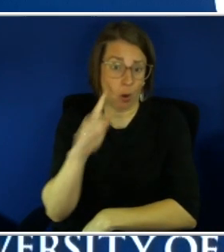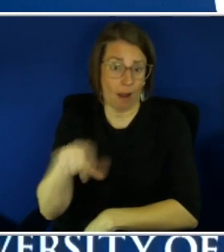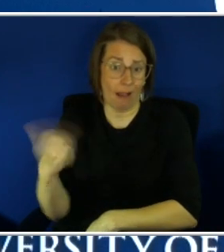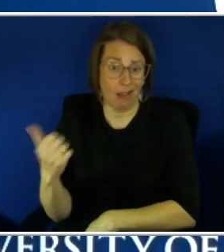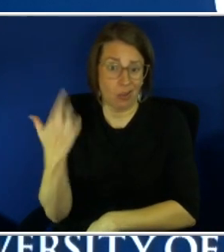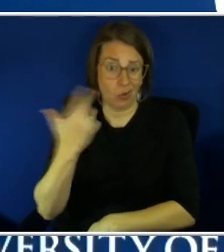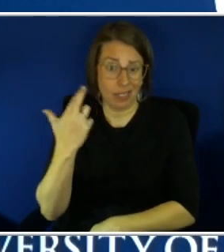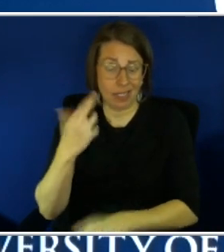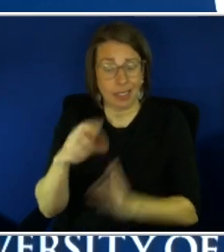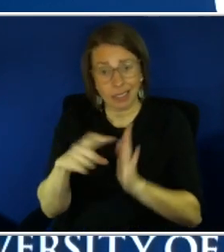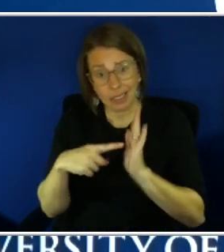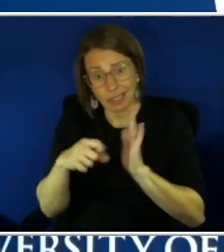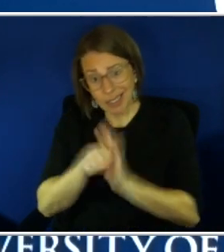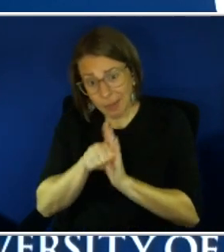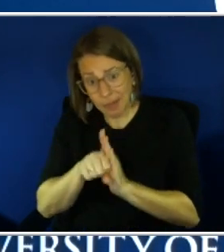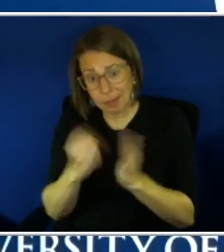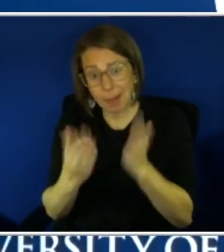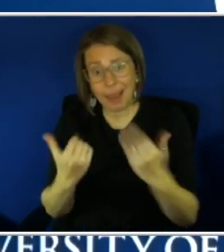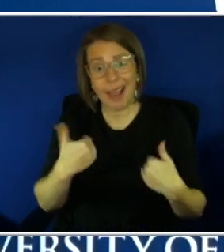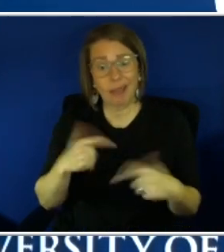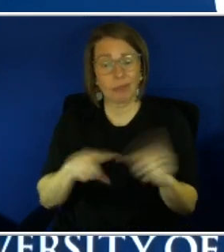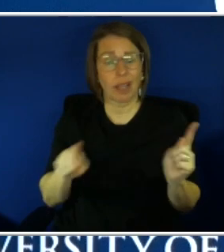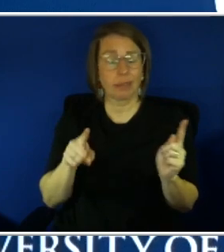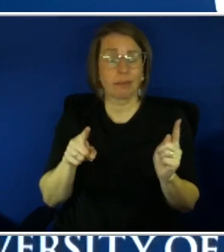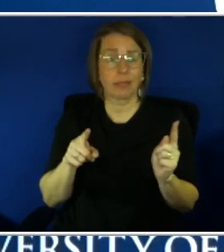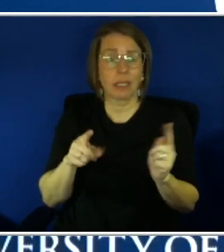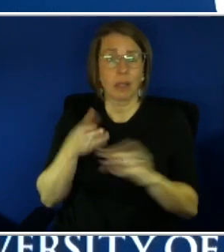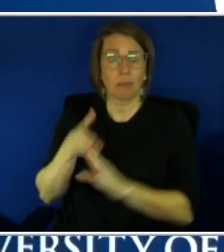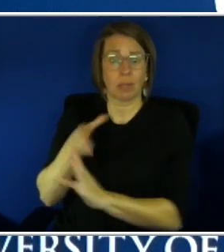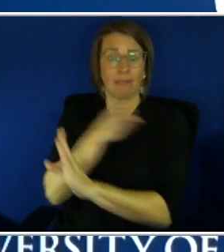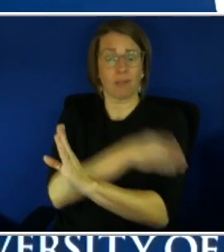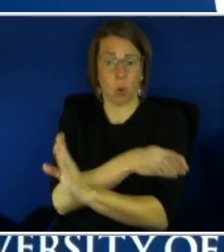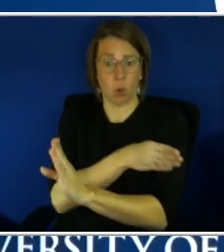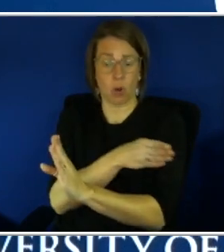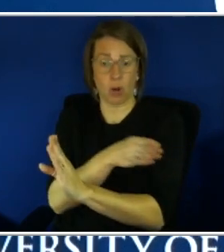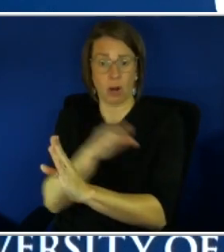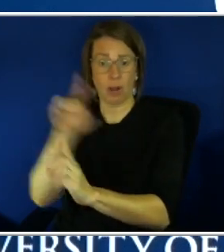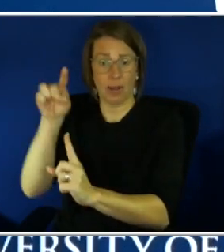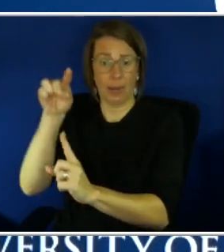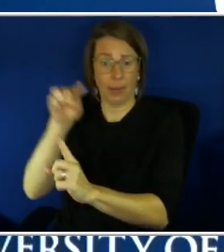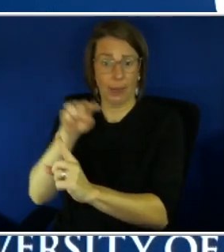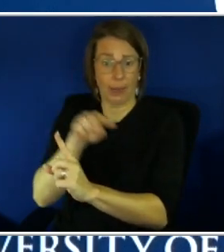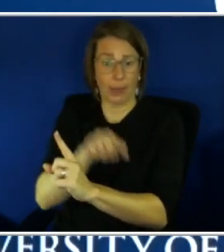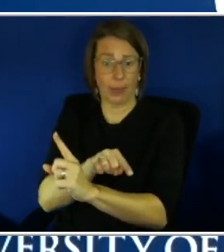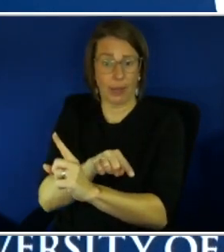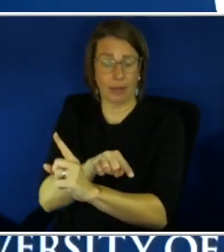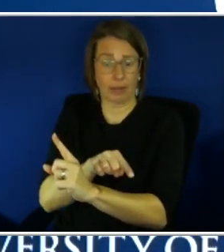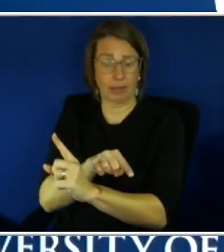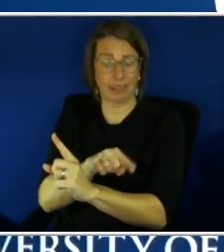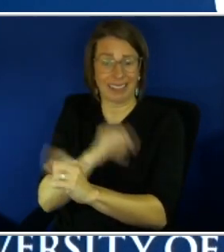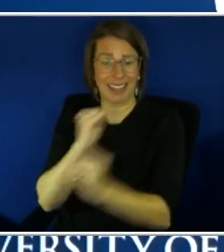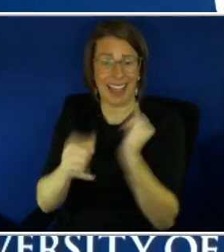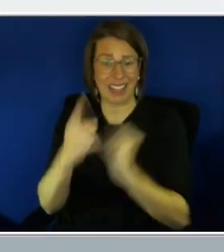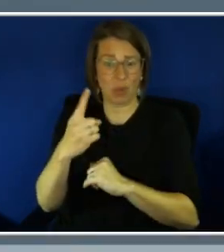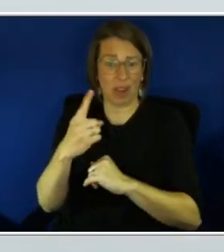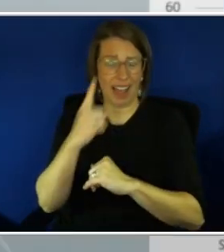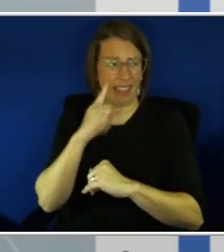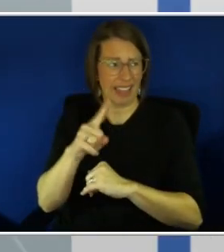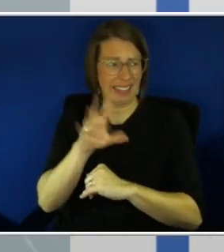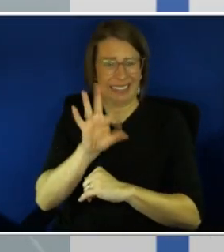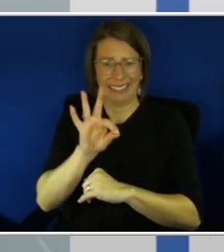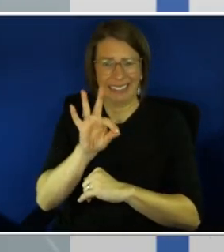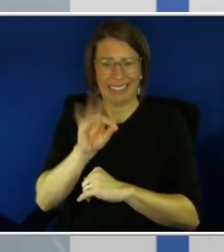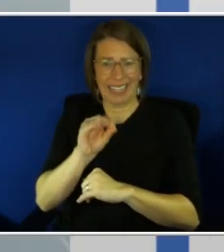nonetheless, you can see there that before, those few months before that last one, where we had, I think 90